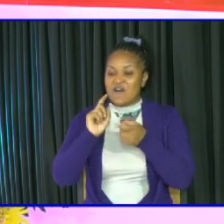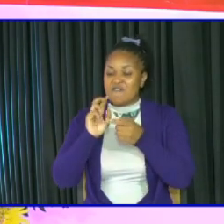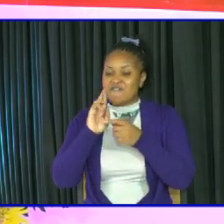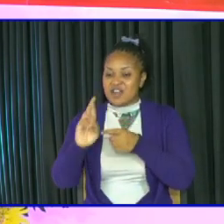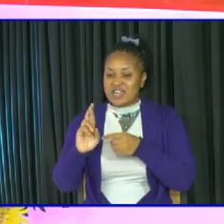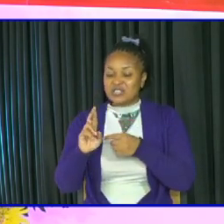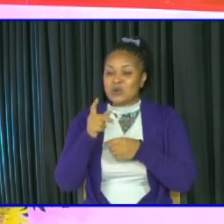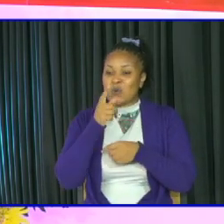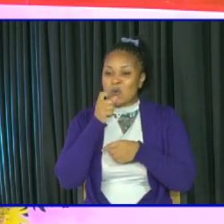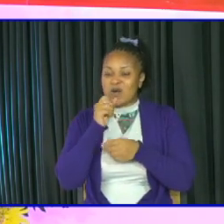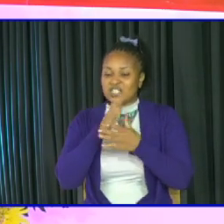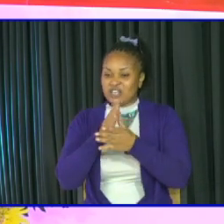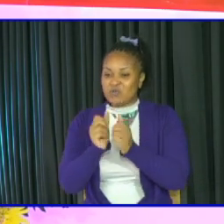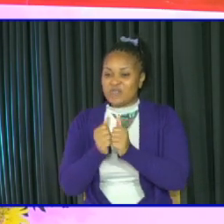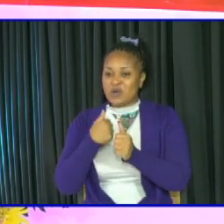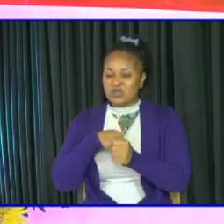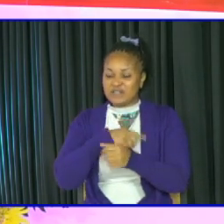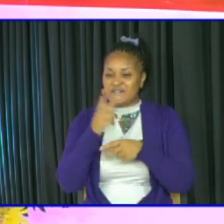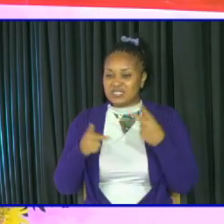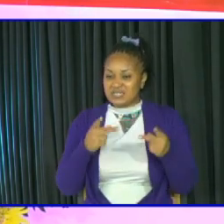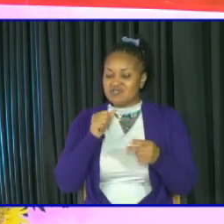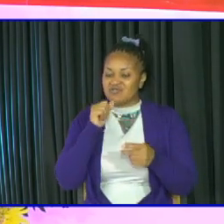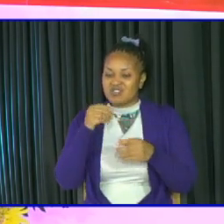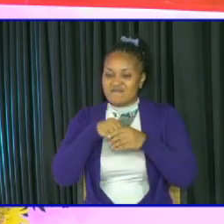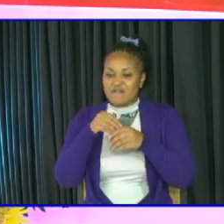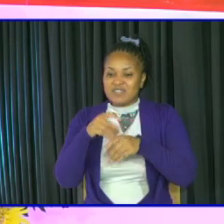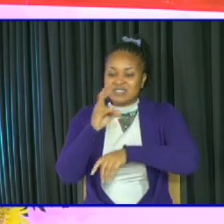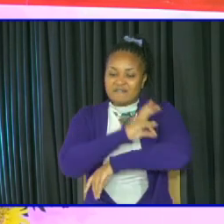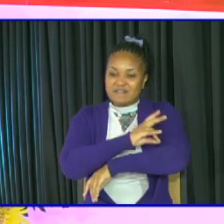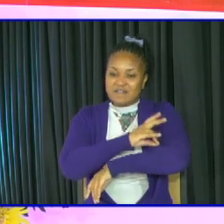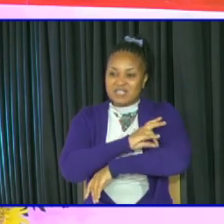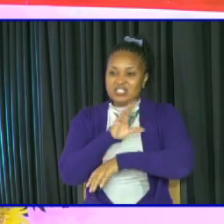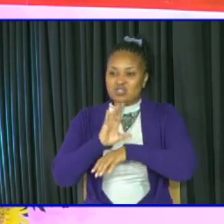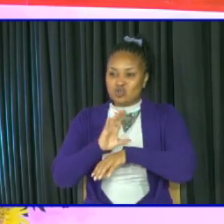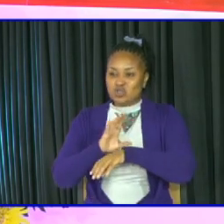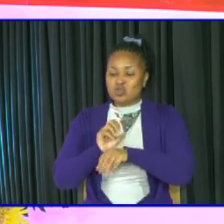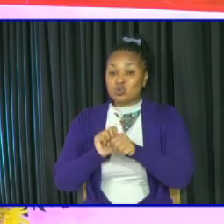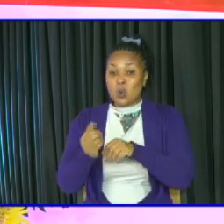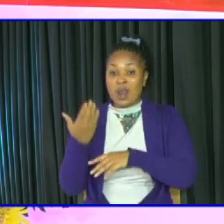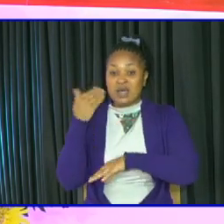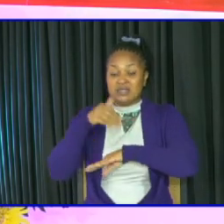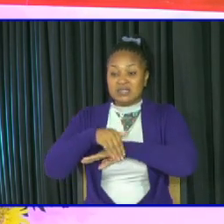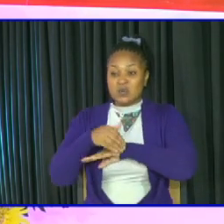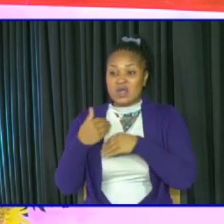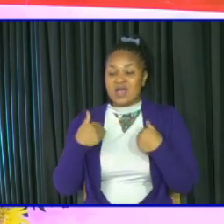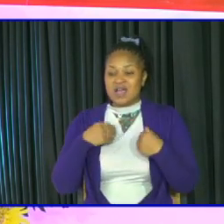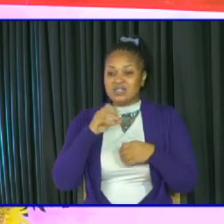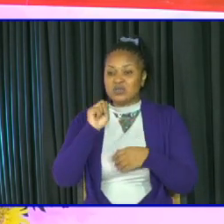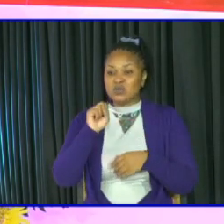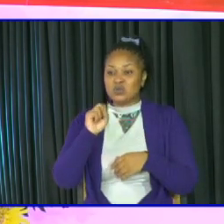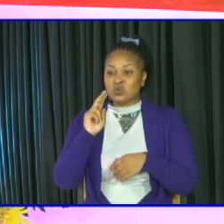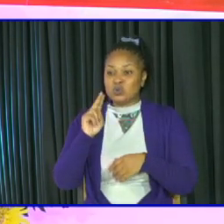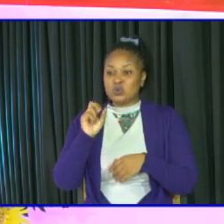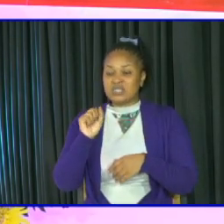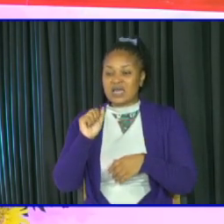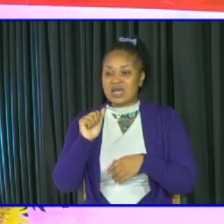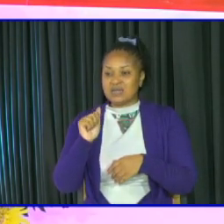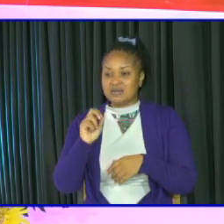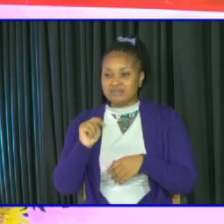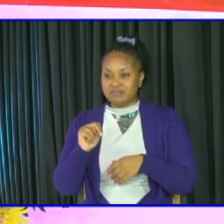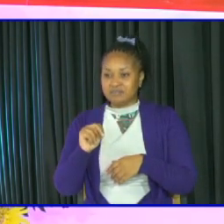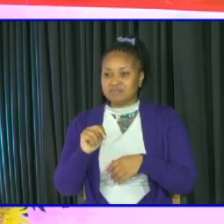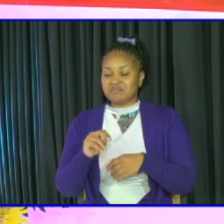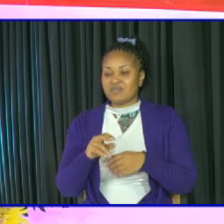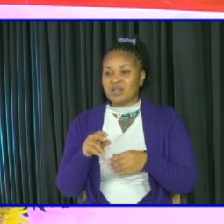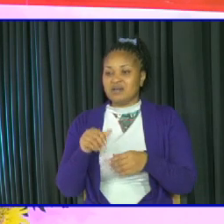sharing with us, and who are not of the Seventh-day Adventist faith. And so last night, we actually had Susan Coombs, Kayan Troop,